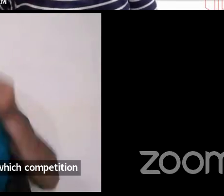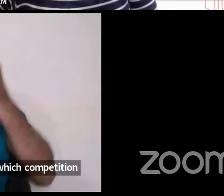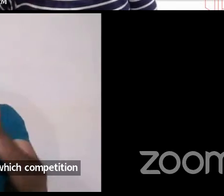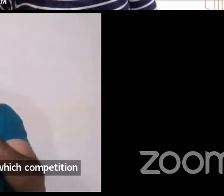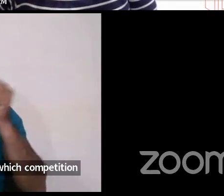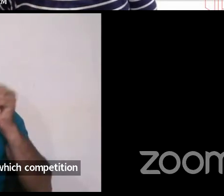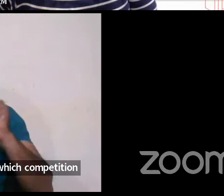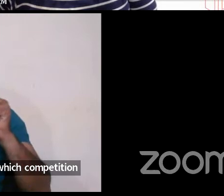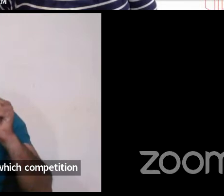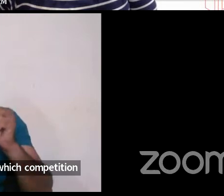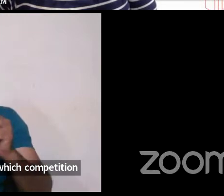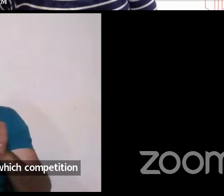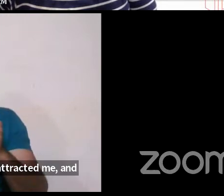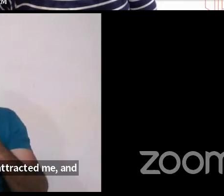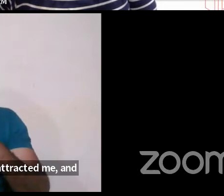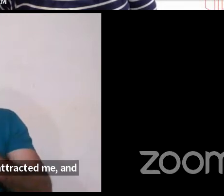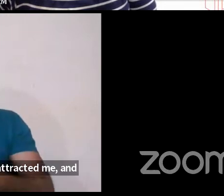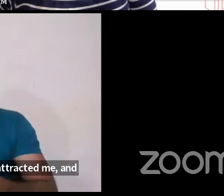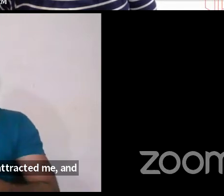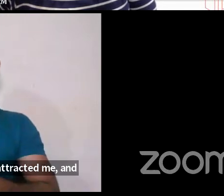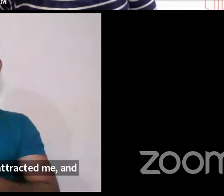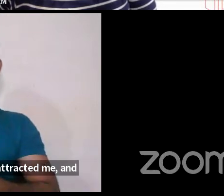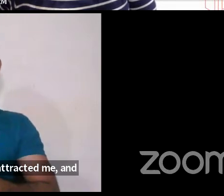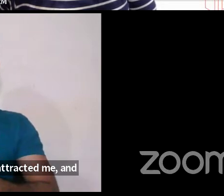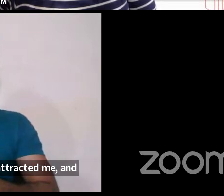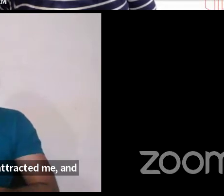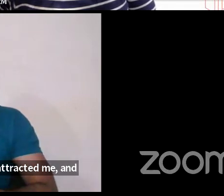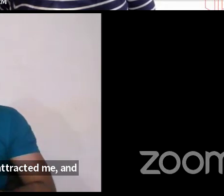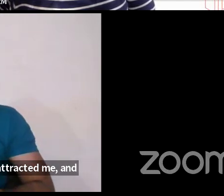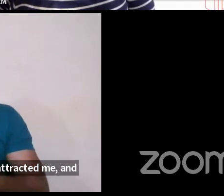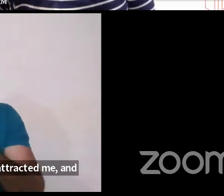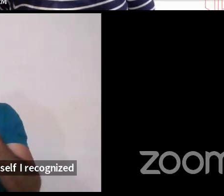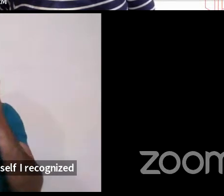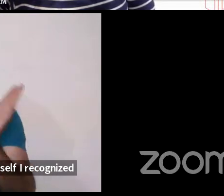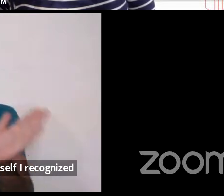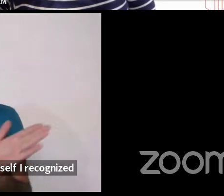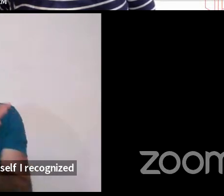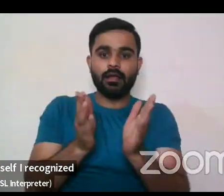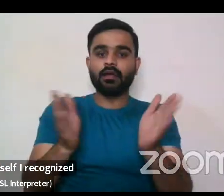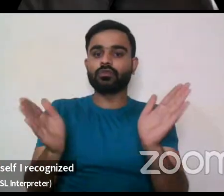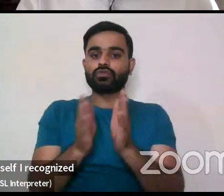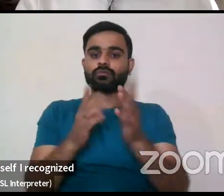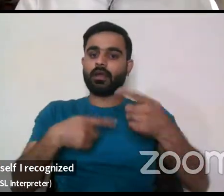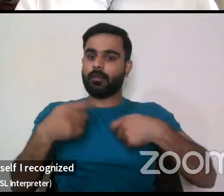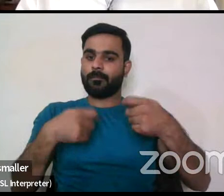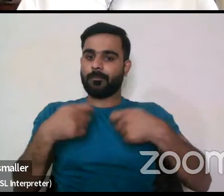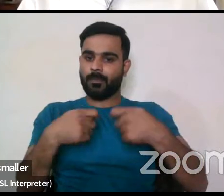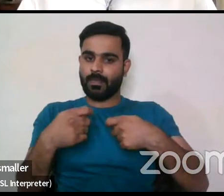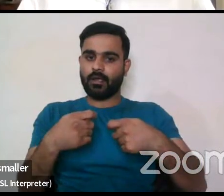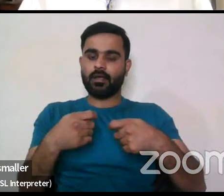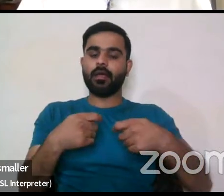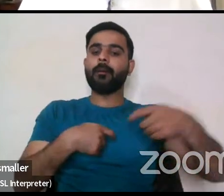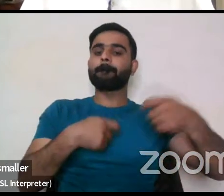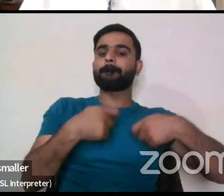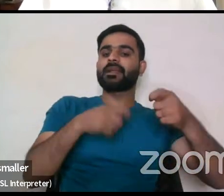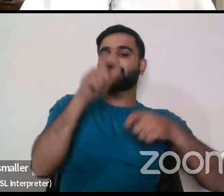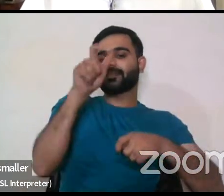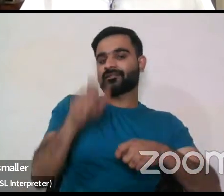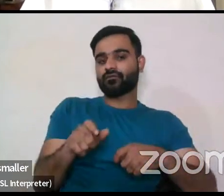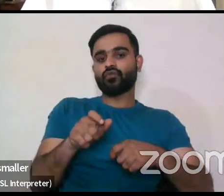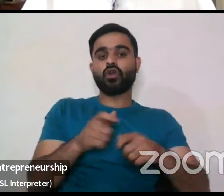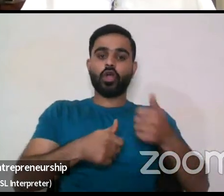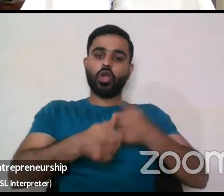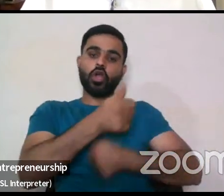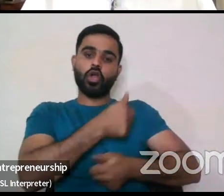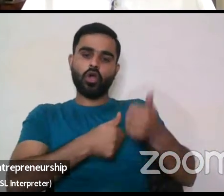myself, I recognized that we need to encourage small businesses. We need to encourage entrepreneurship. So competition